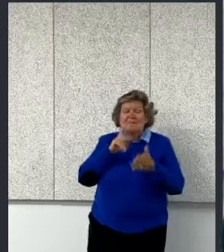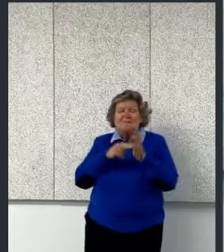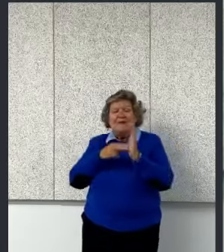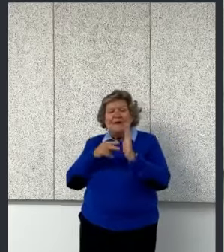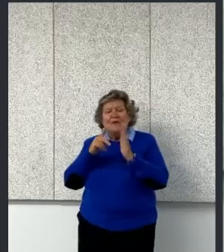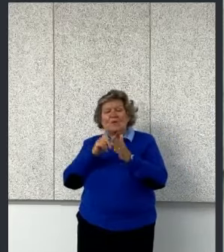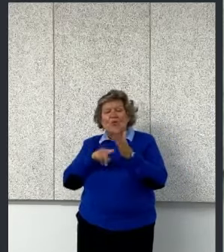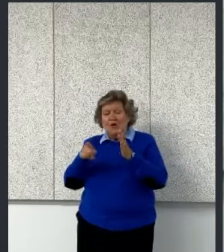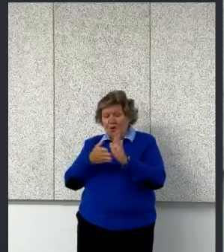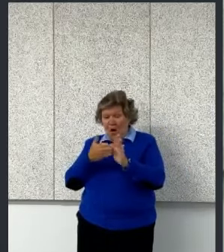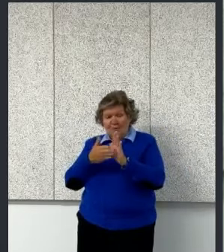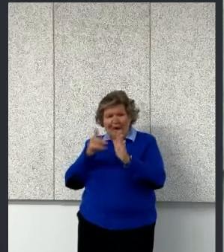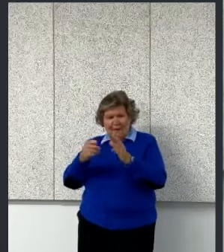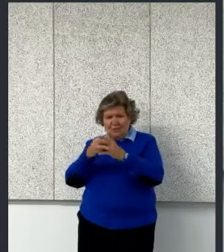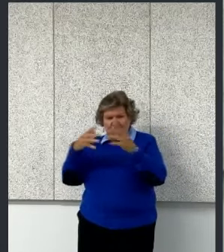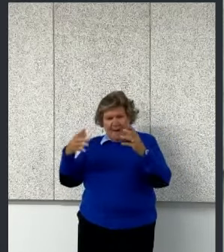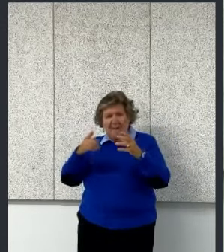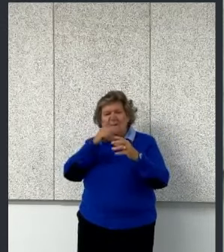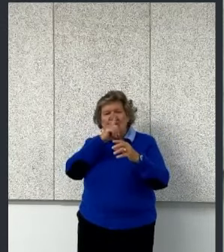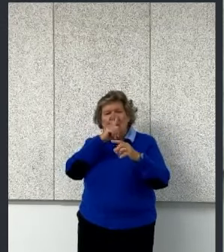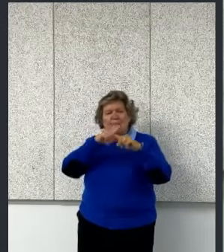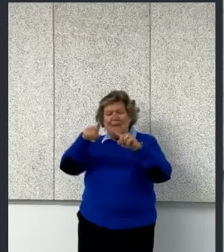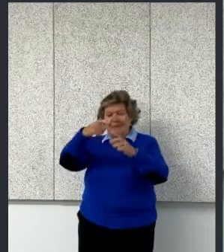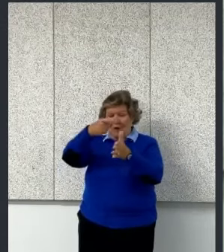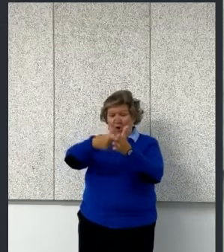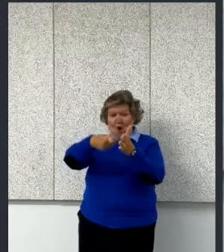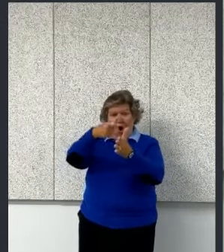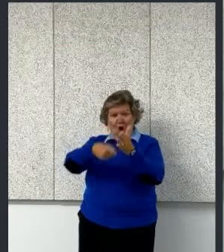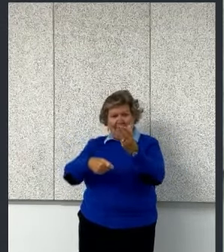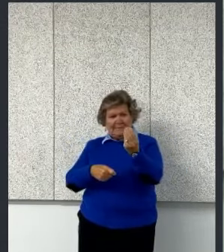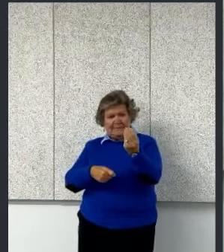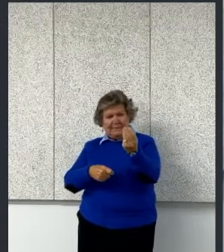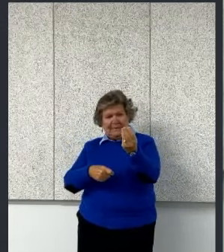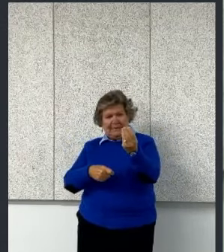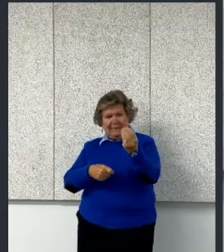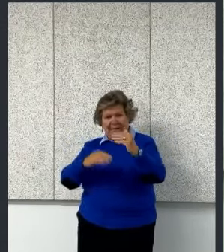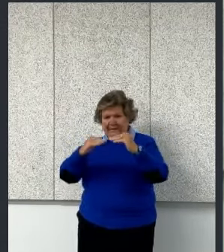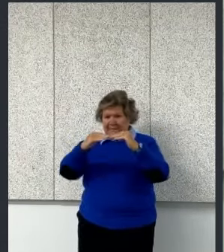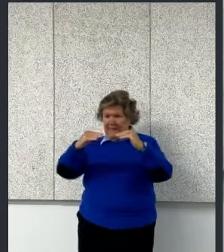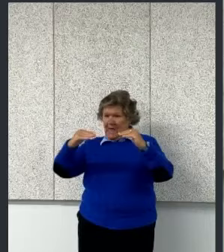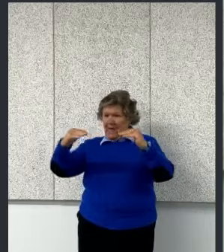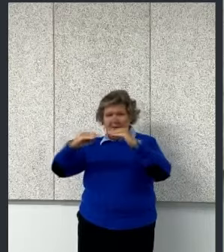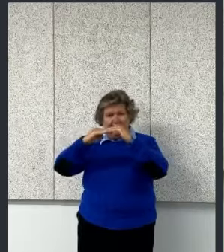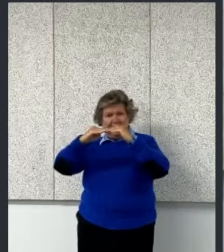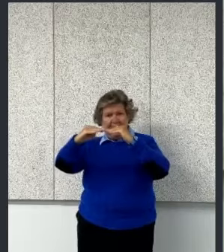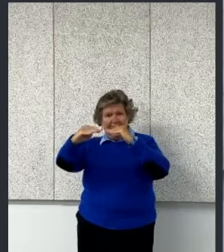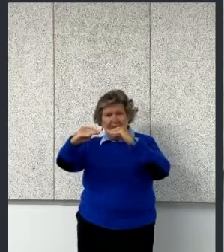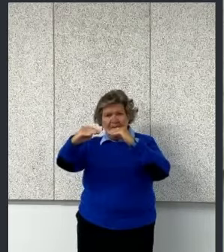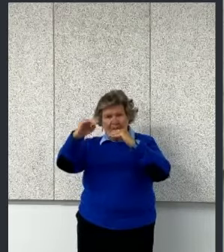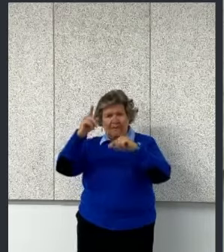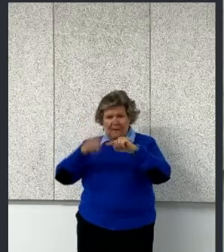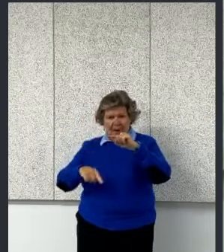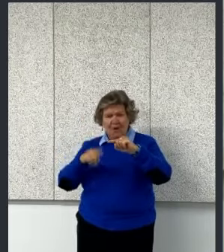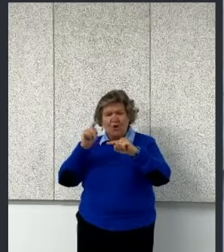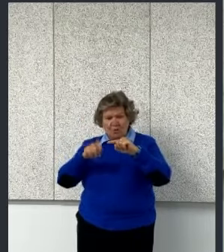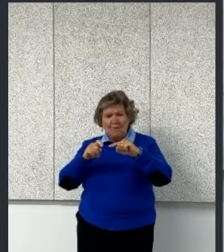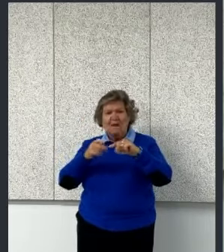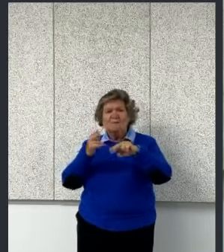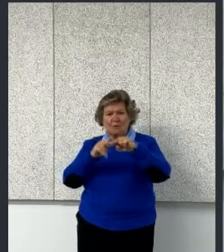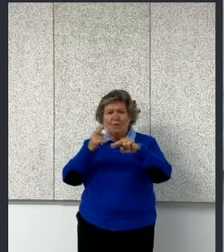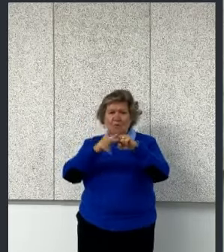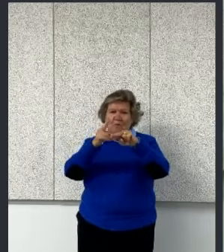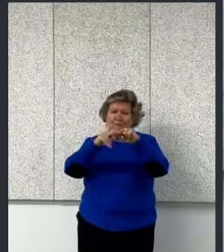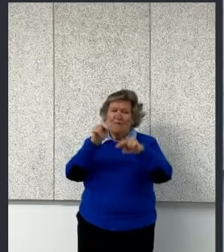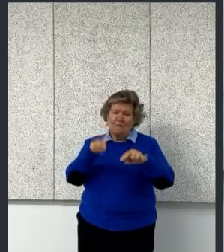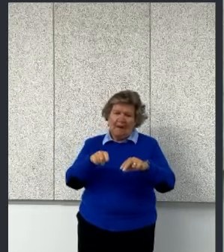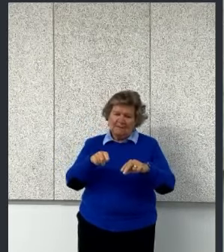needs to expand, but in terms of the cost that you are actually like paying out, you must grow. Mm-hmm. And so I